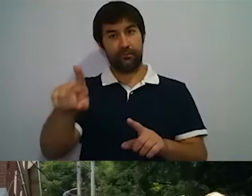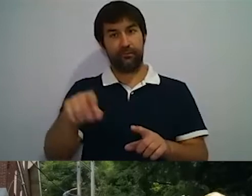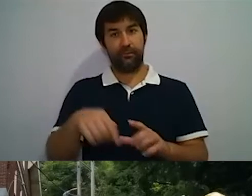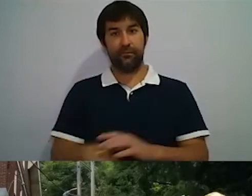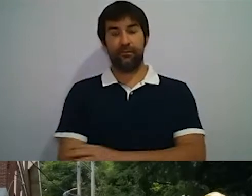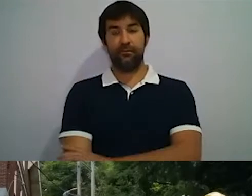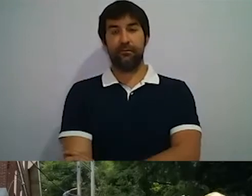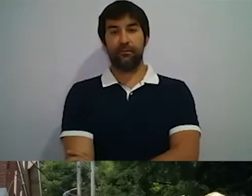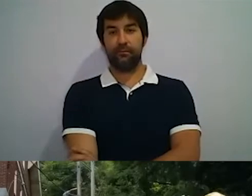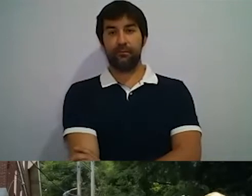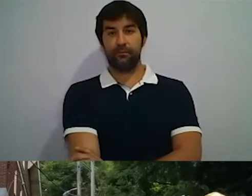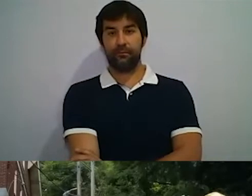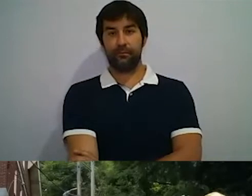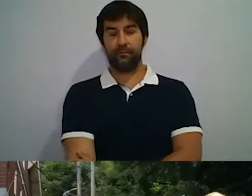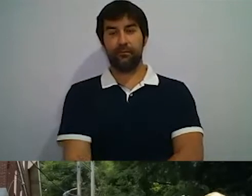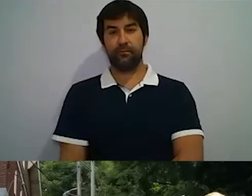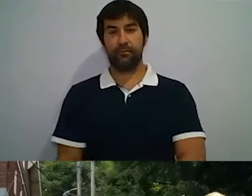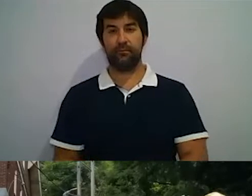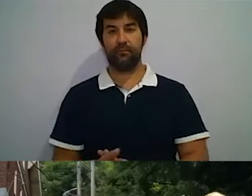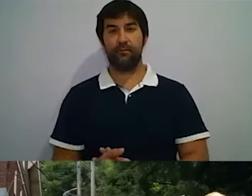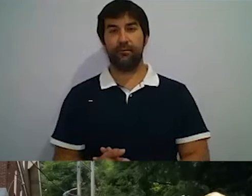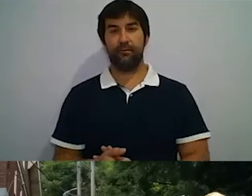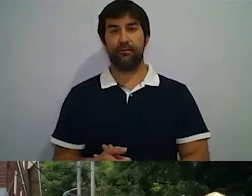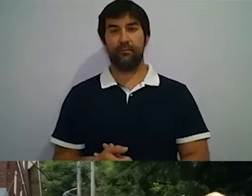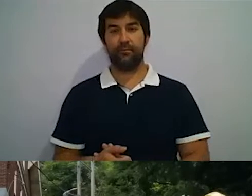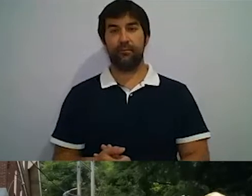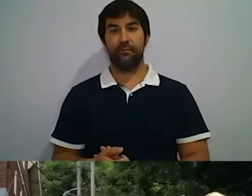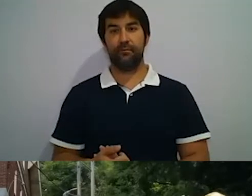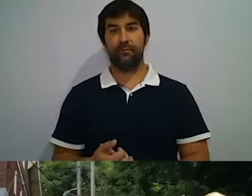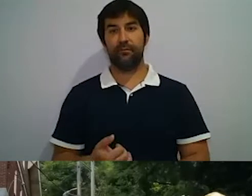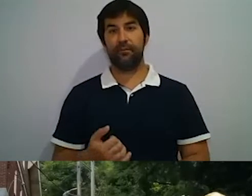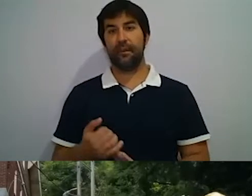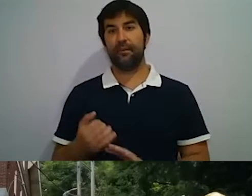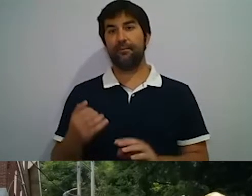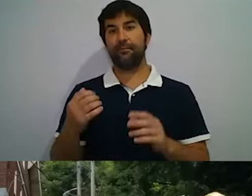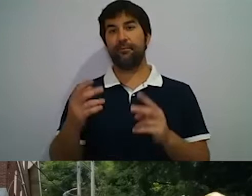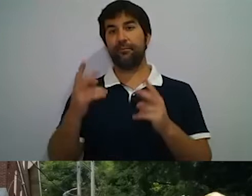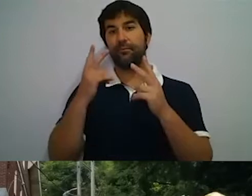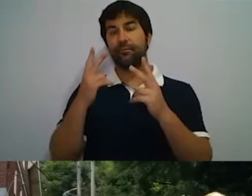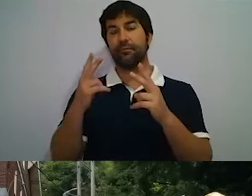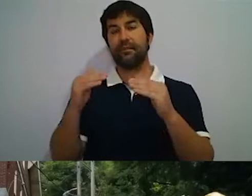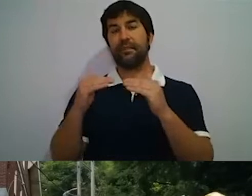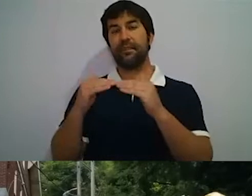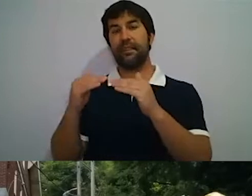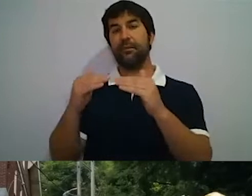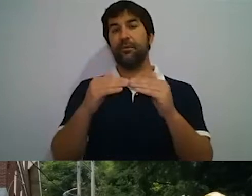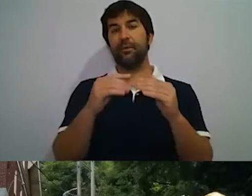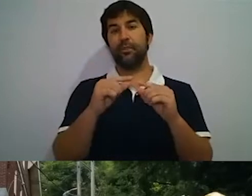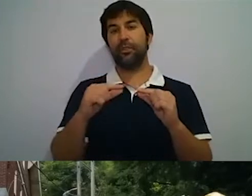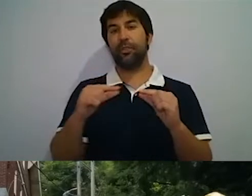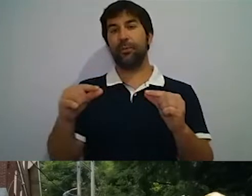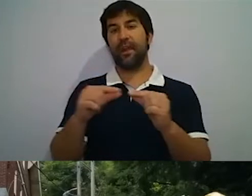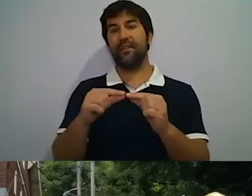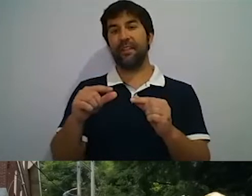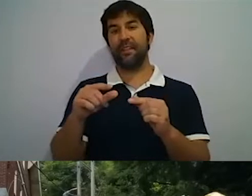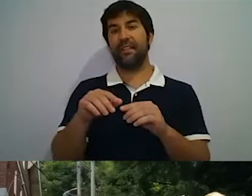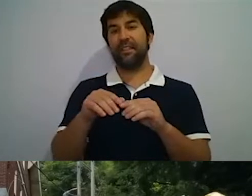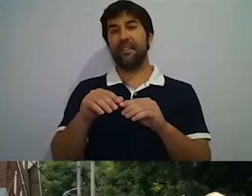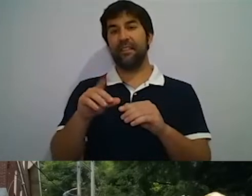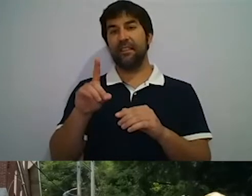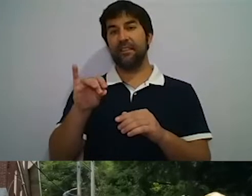them, the environmental values, the community values that we have, the inclusiveness values that we have are all